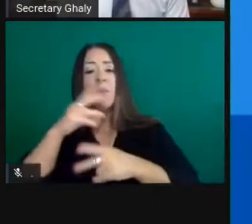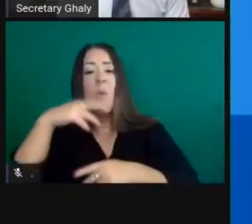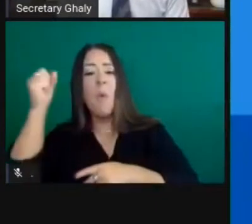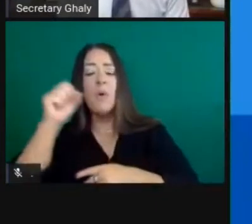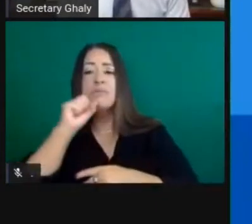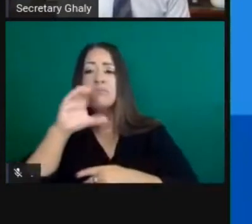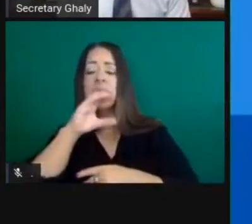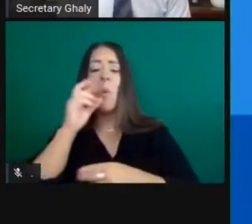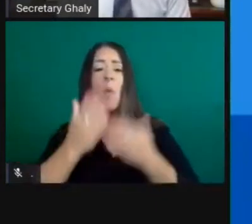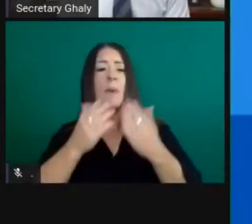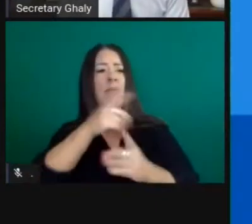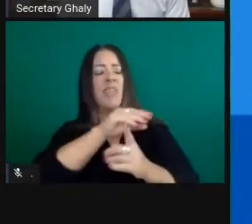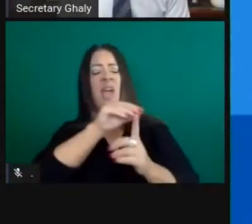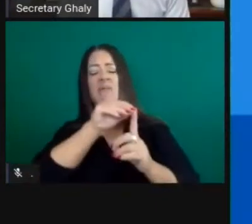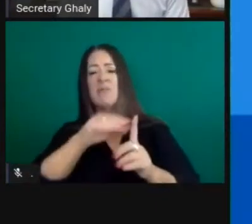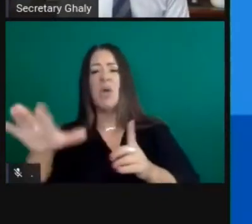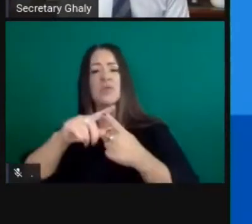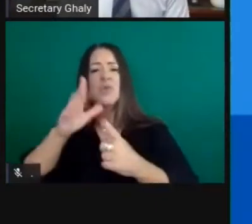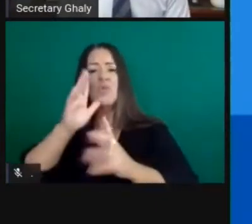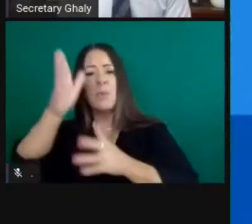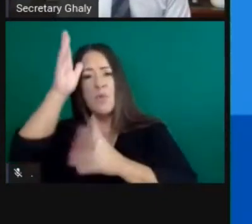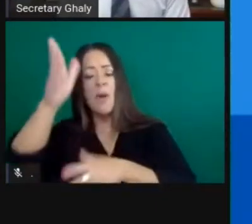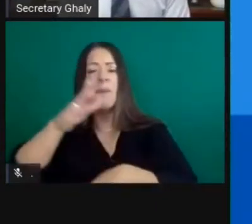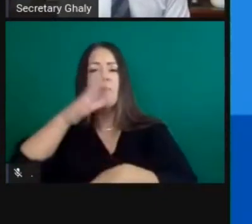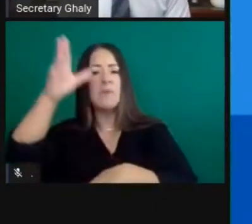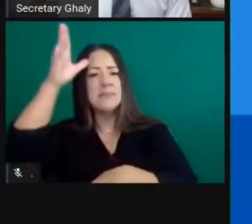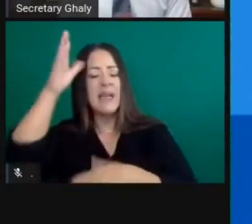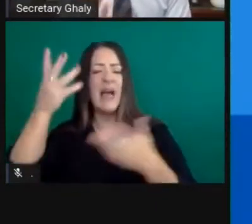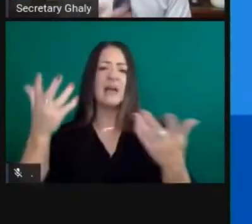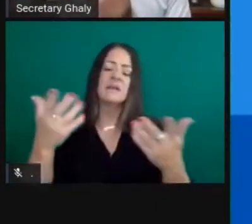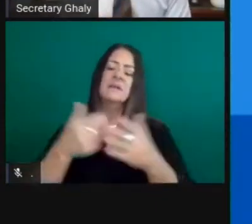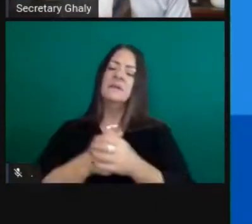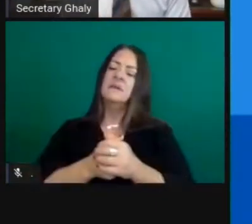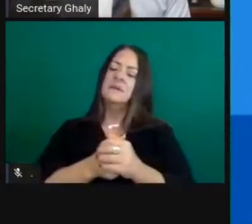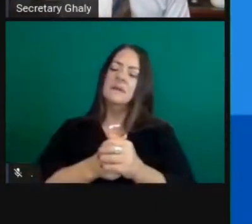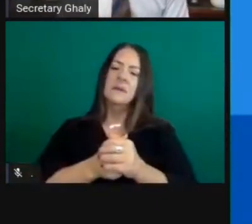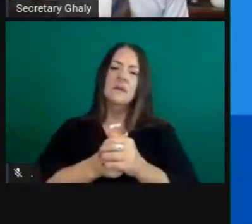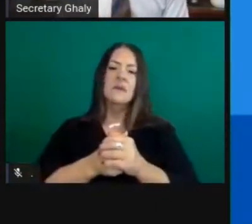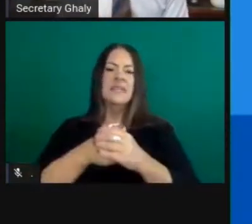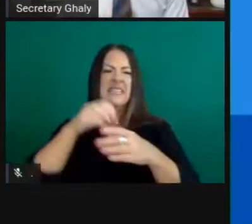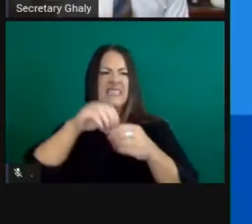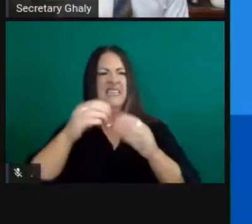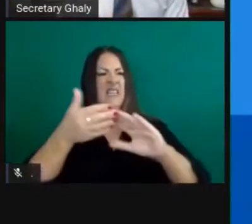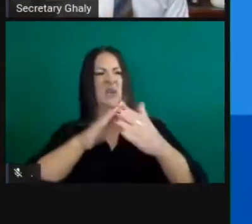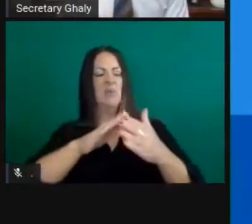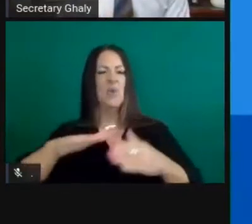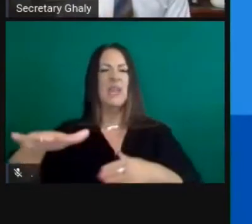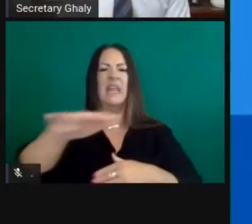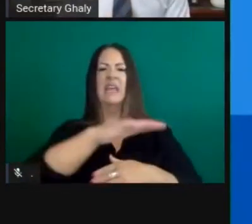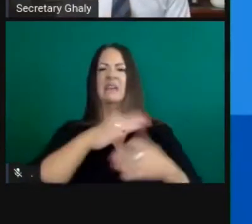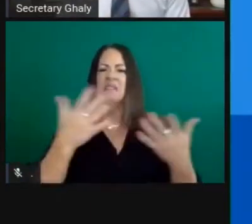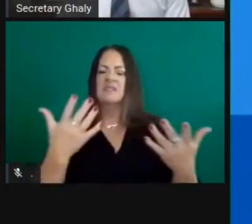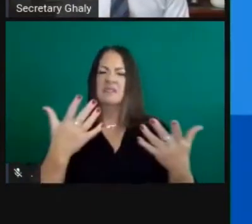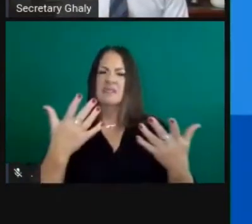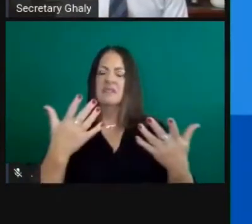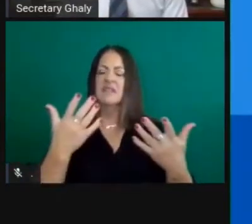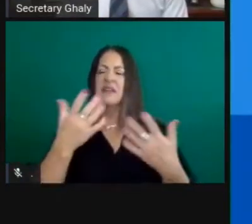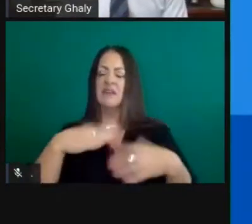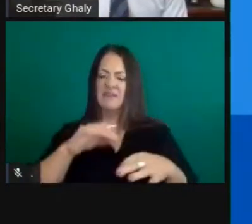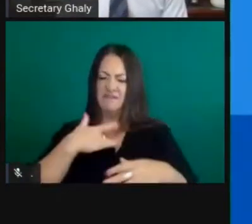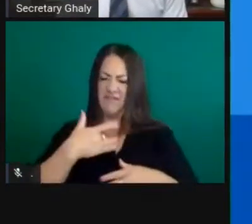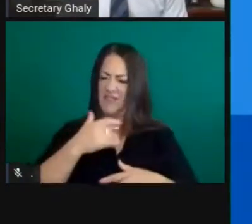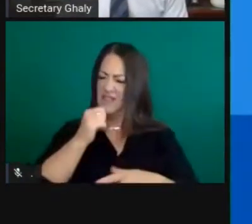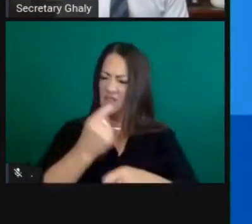maybe mom and dad, maybe aunt and uncle, grandma, grandpa, but really throughout their communities, and making sure as we welcome